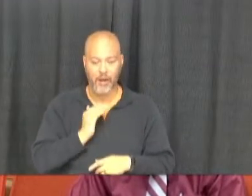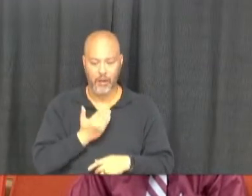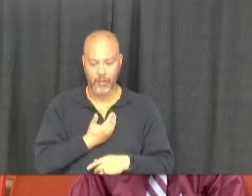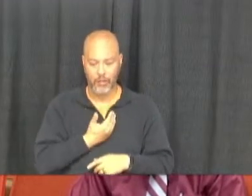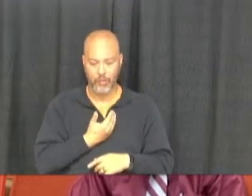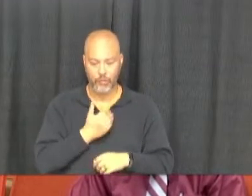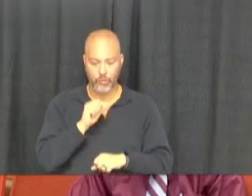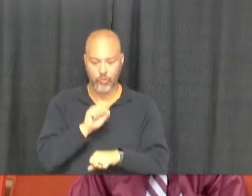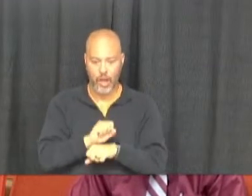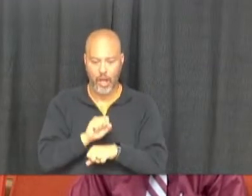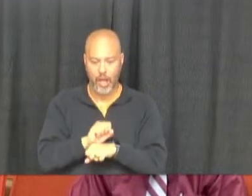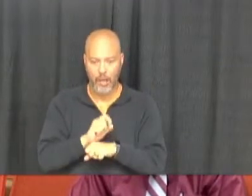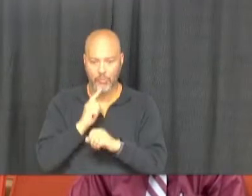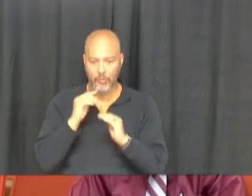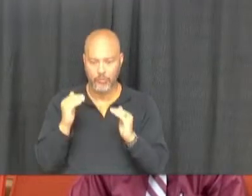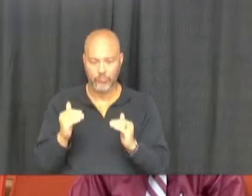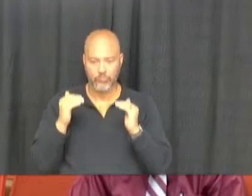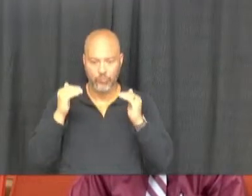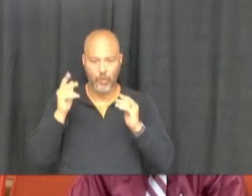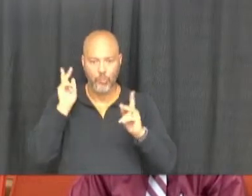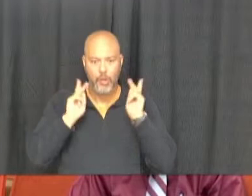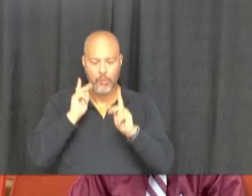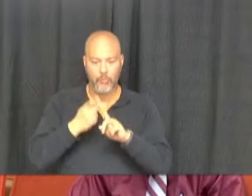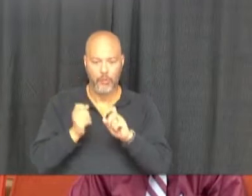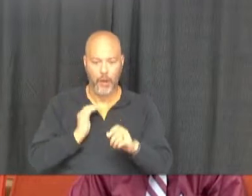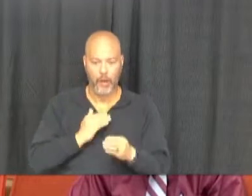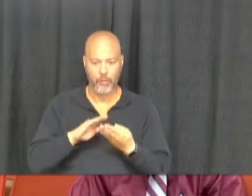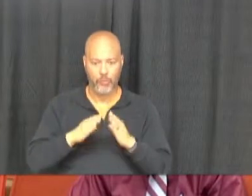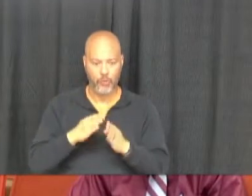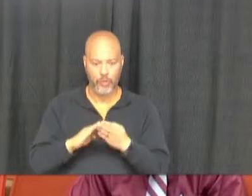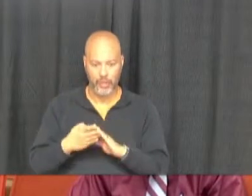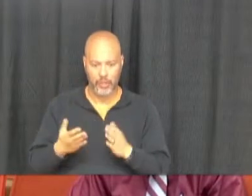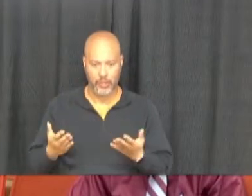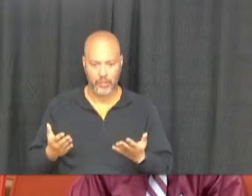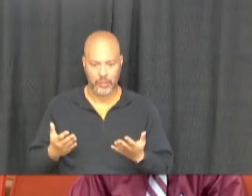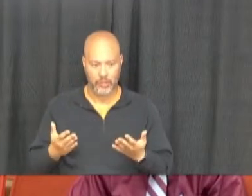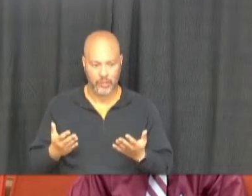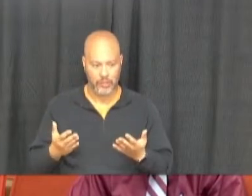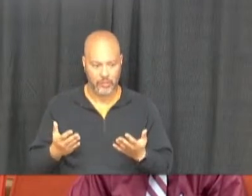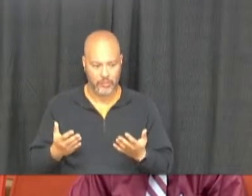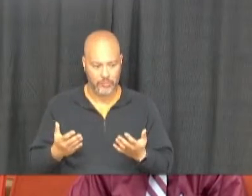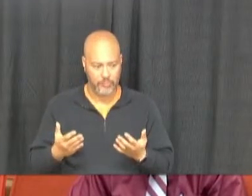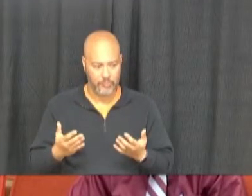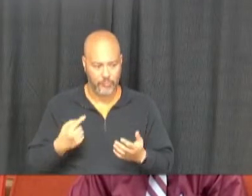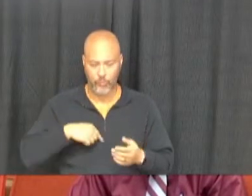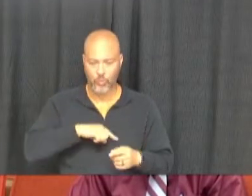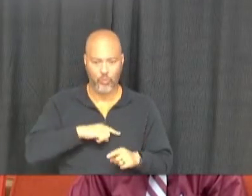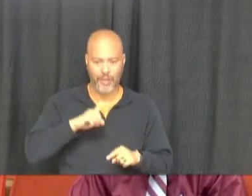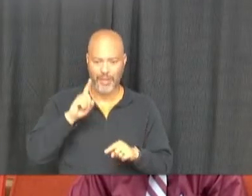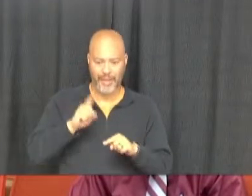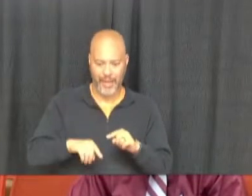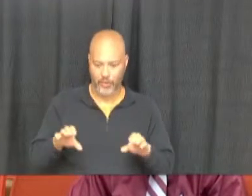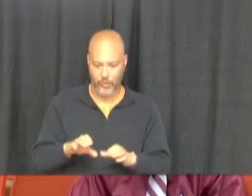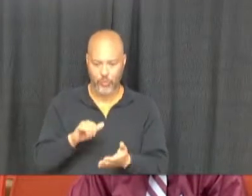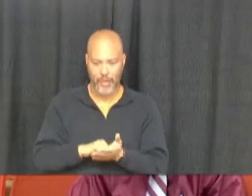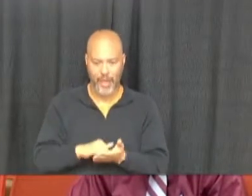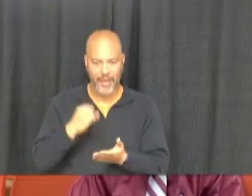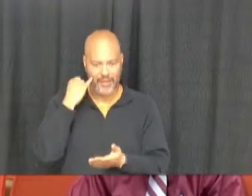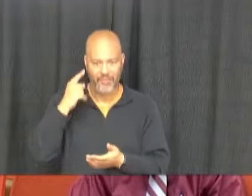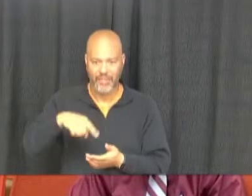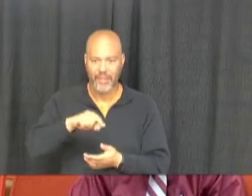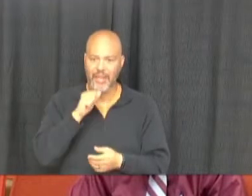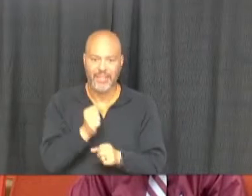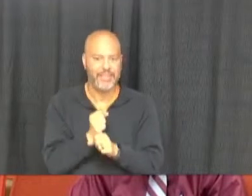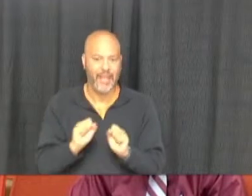or our mission is to advance the people from our community, and we can't do that if they're not